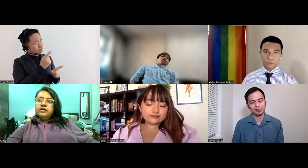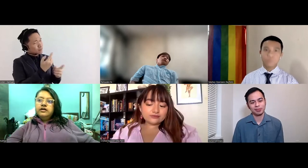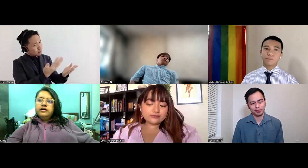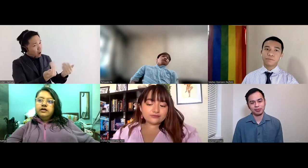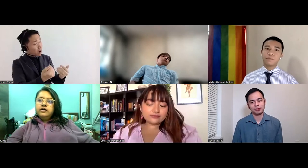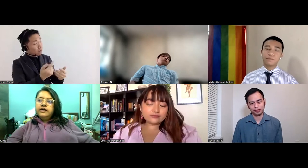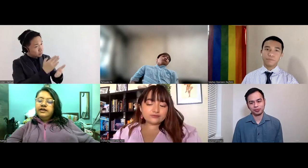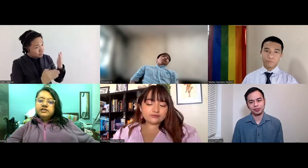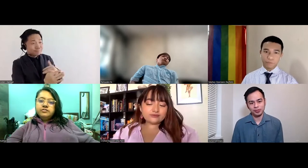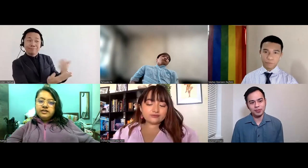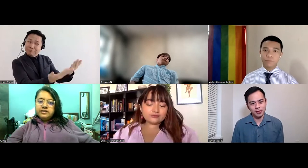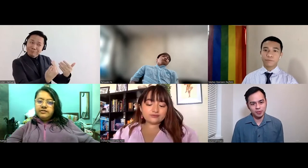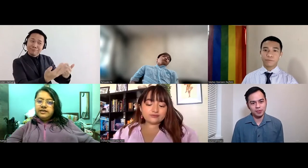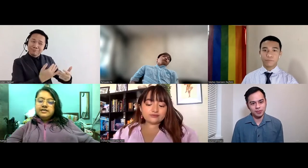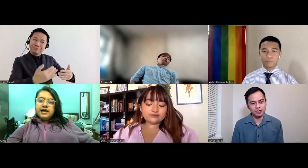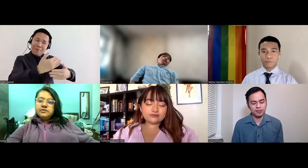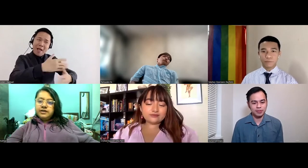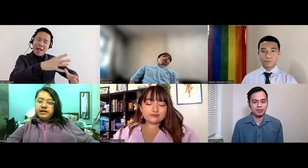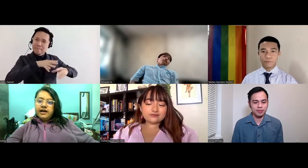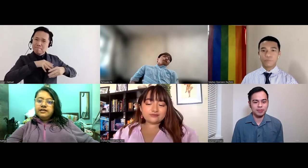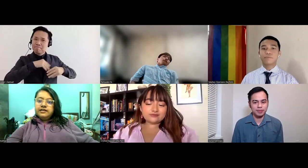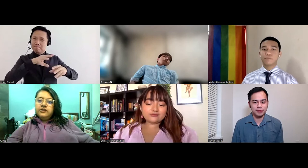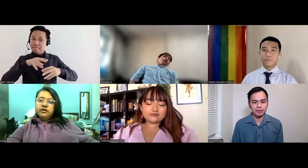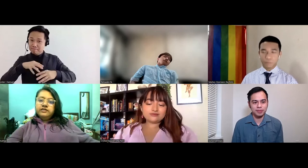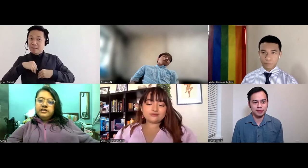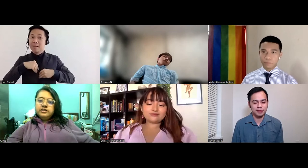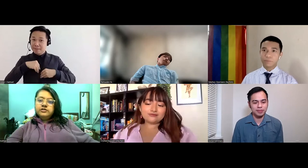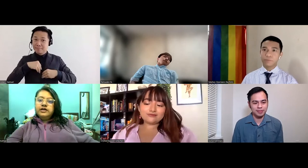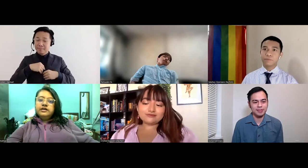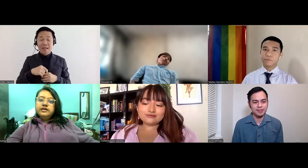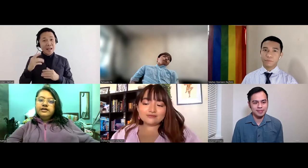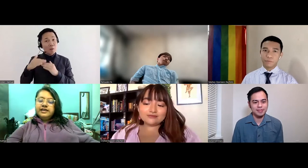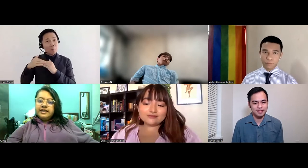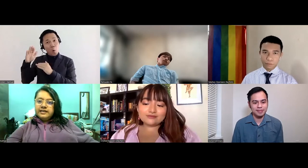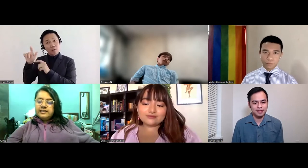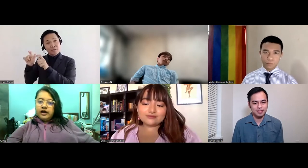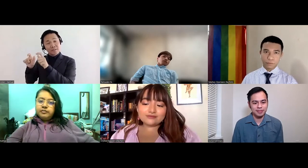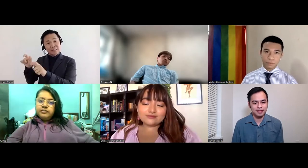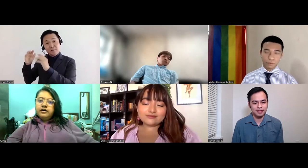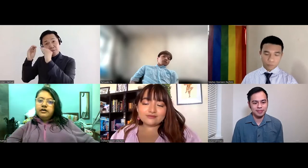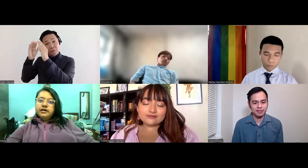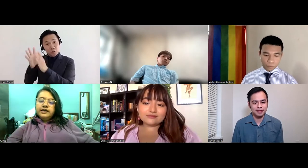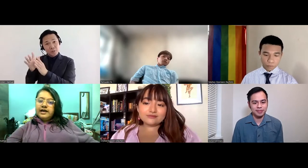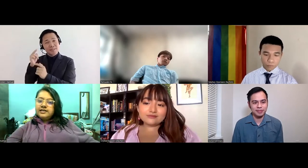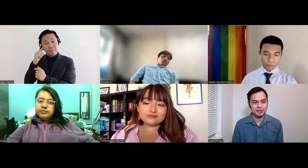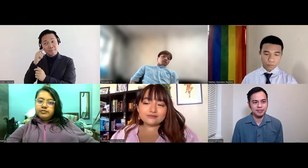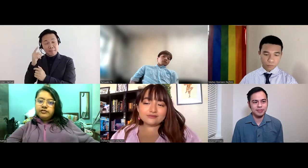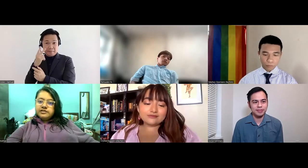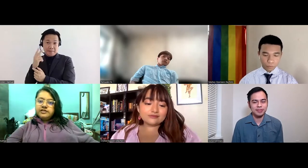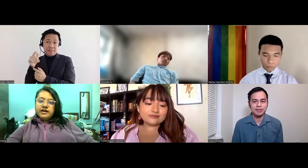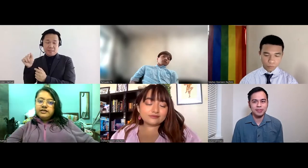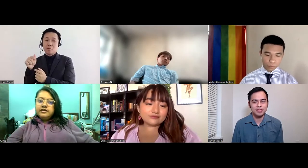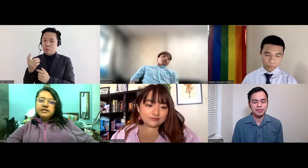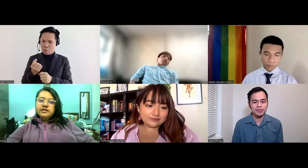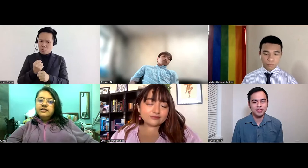on invisible disabilities as well. And there are a lot of teachers who are taking this up as their